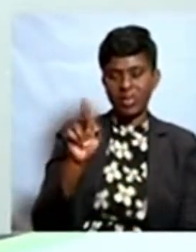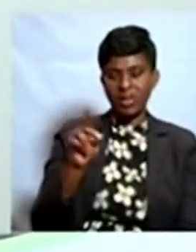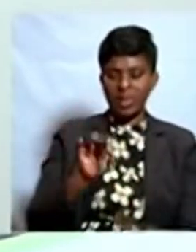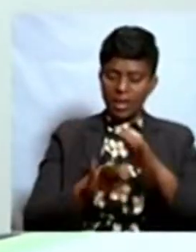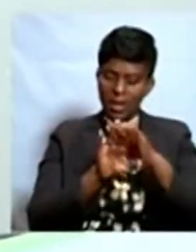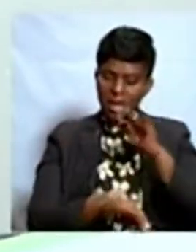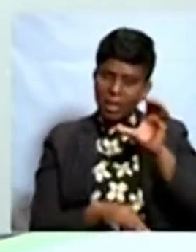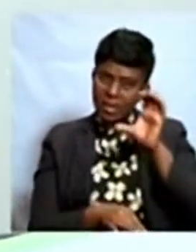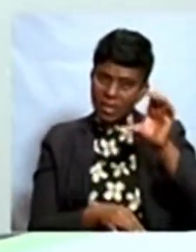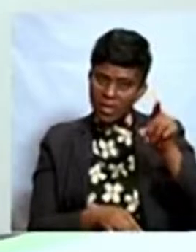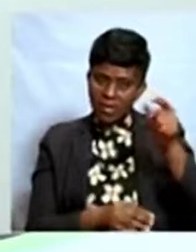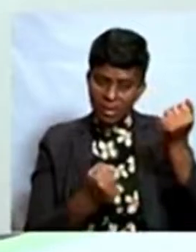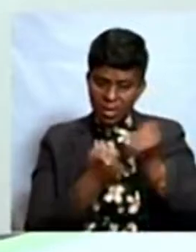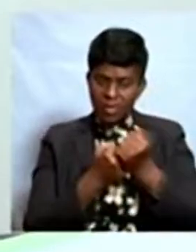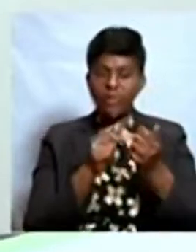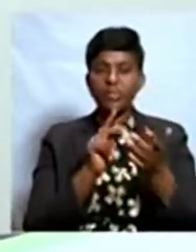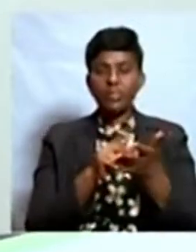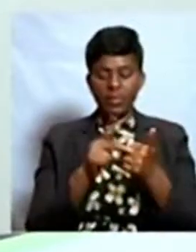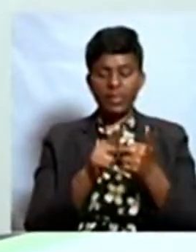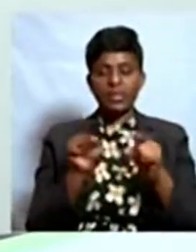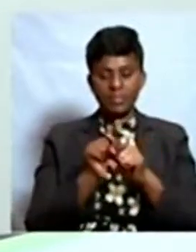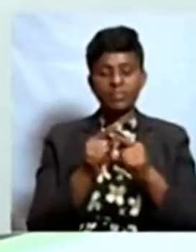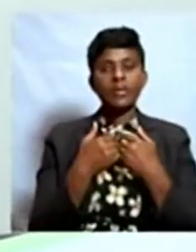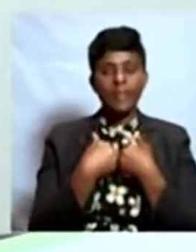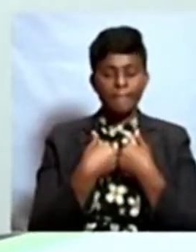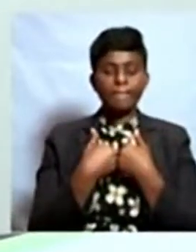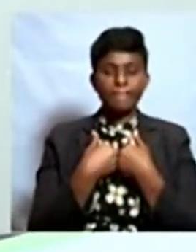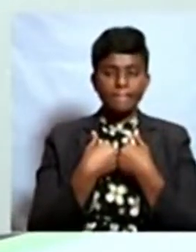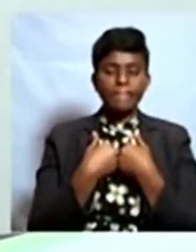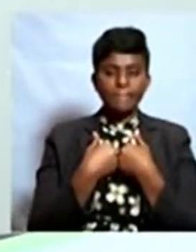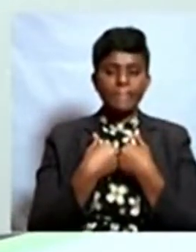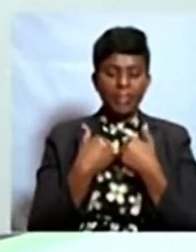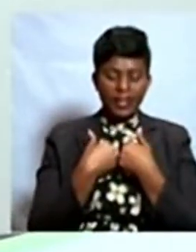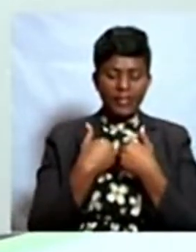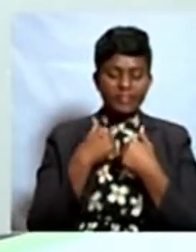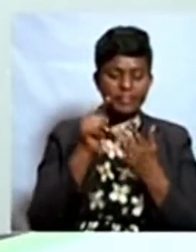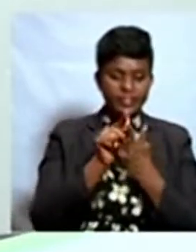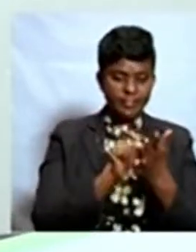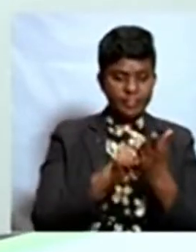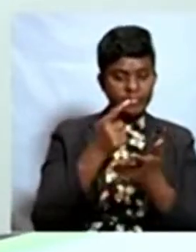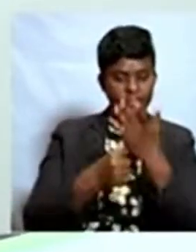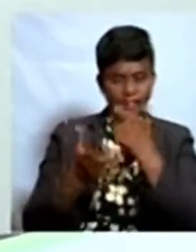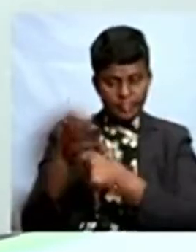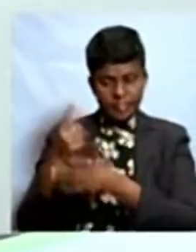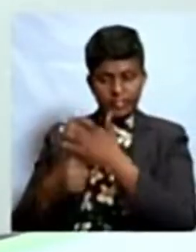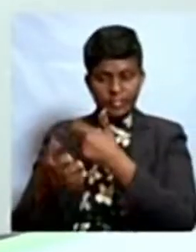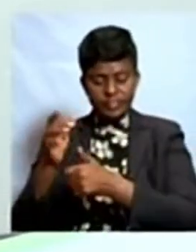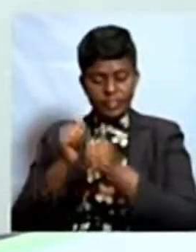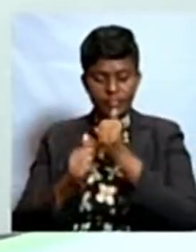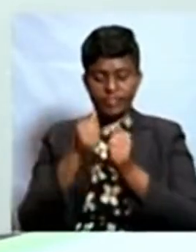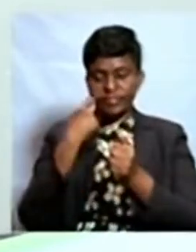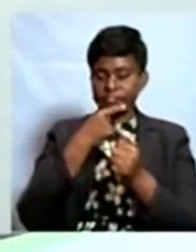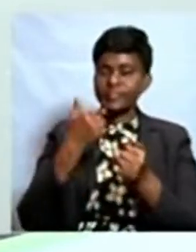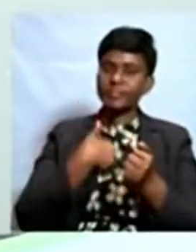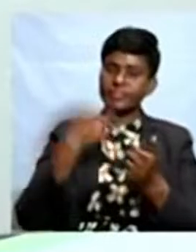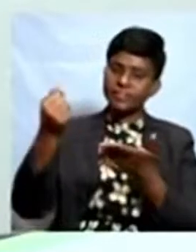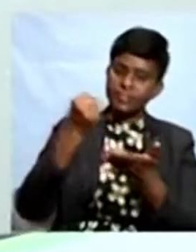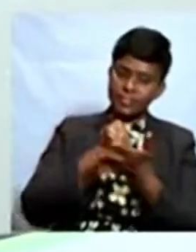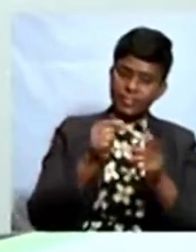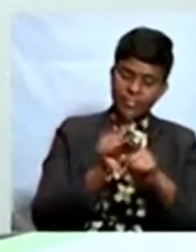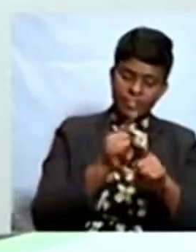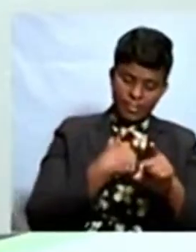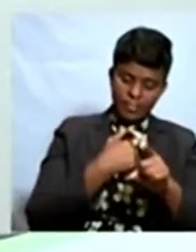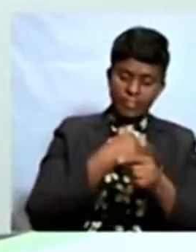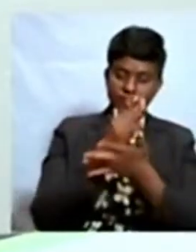Aviation Sector Support Program, there was a legal consultant that had been engaged, and there's been